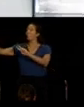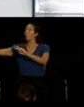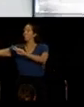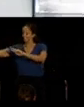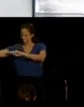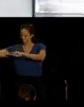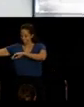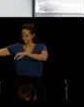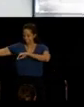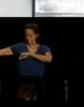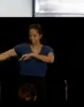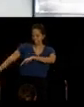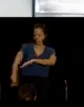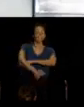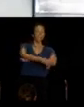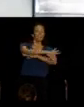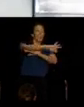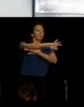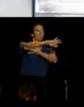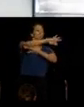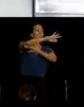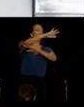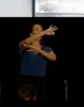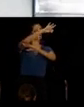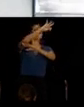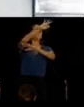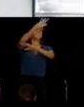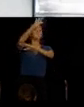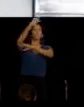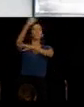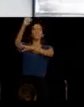see by the dawn's